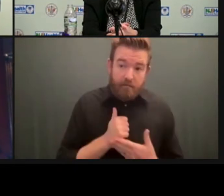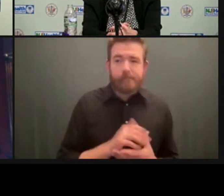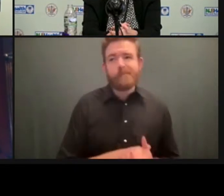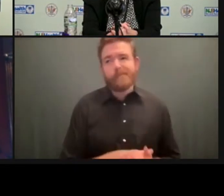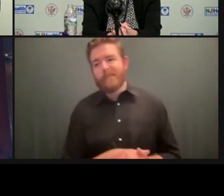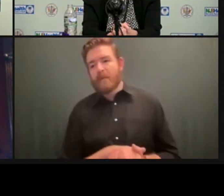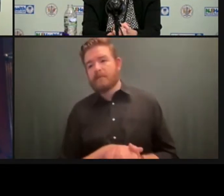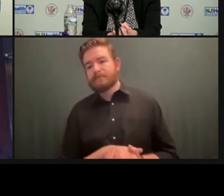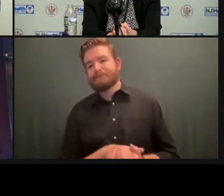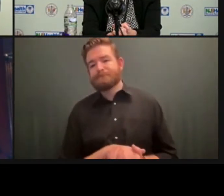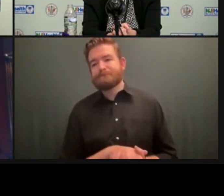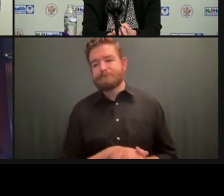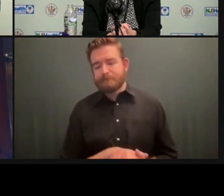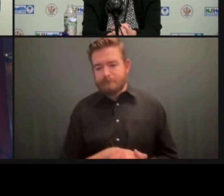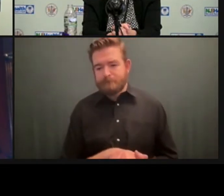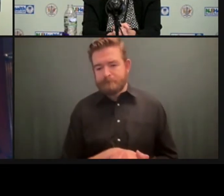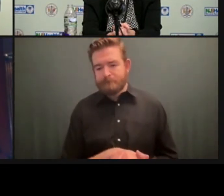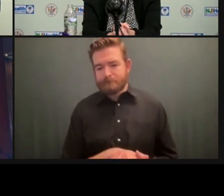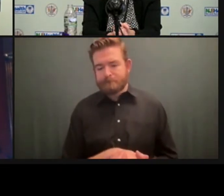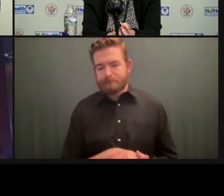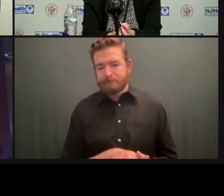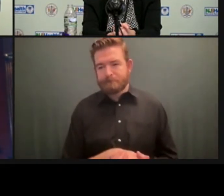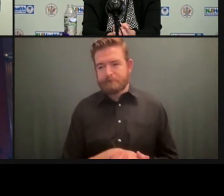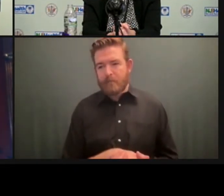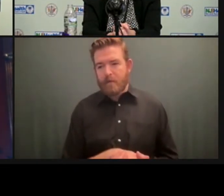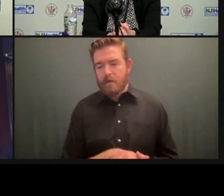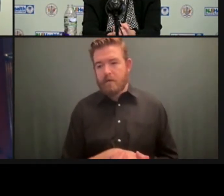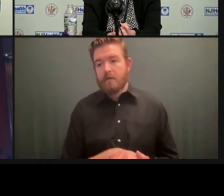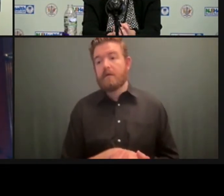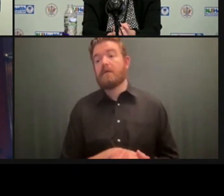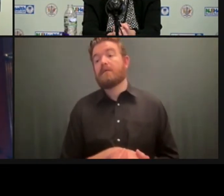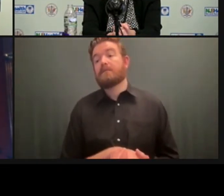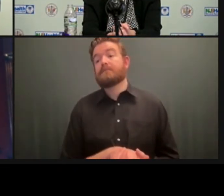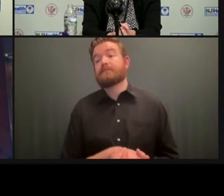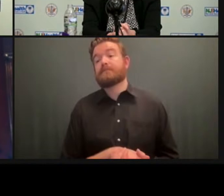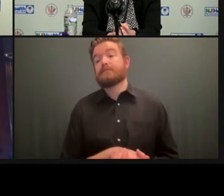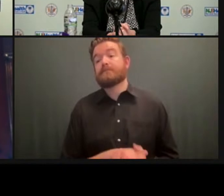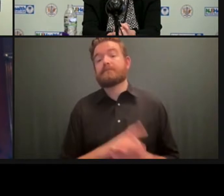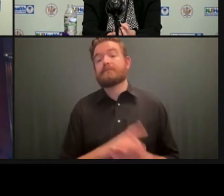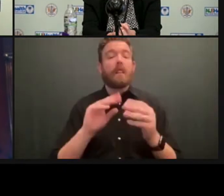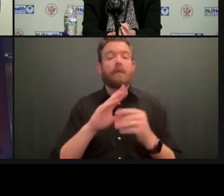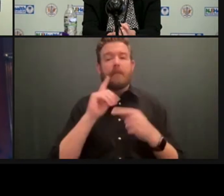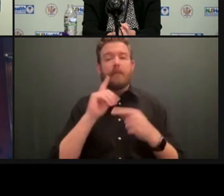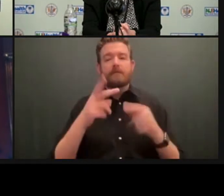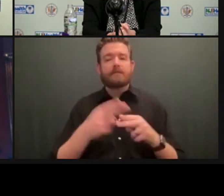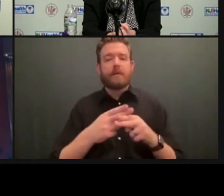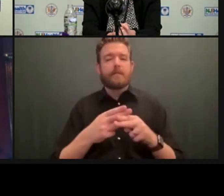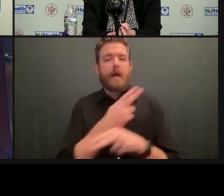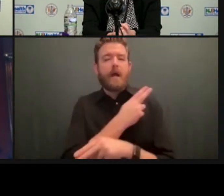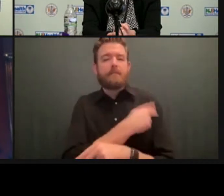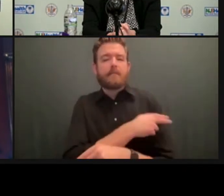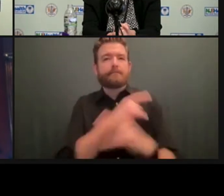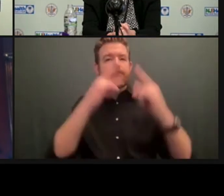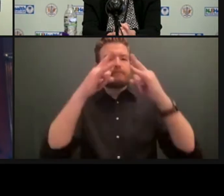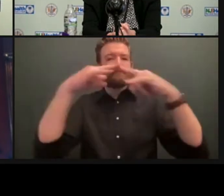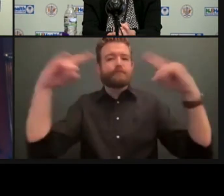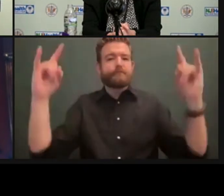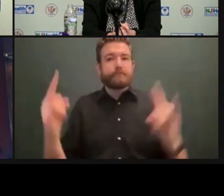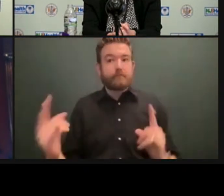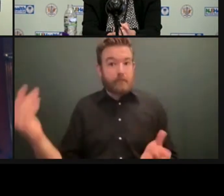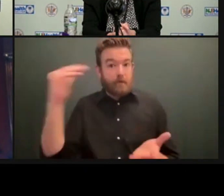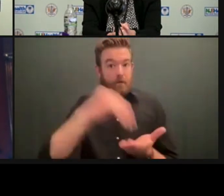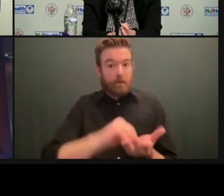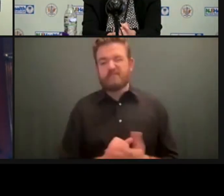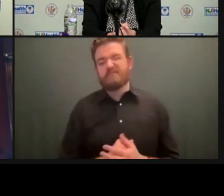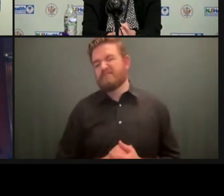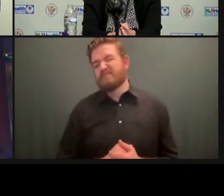color, Pat, you can add to the notion that Judy and you and I were discussing. The model this year, as long as this surge lasts, is going to